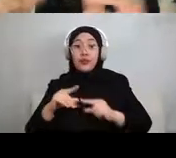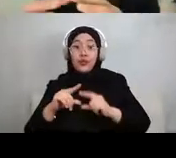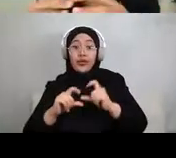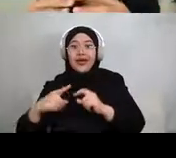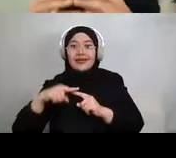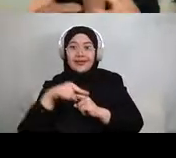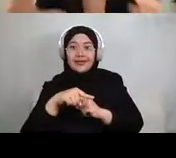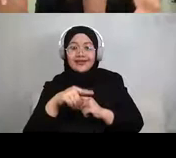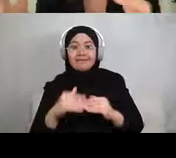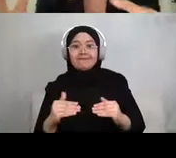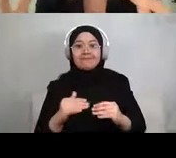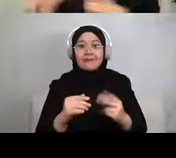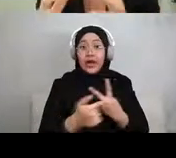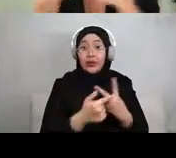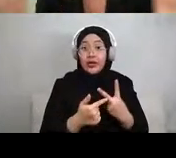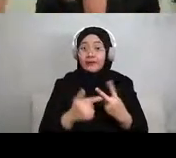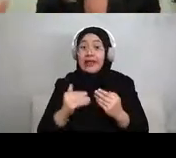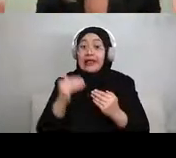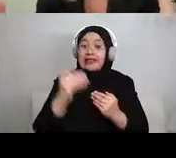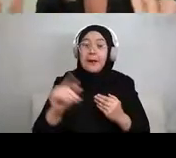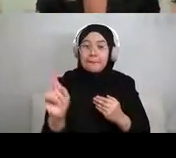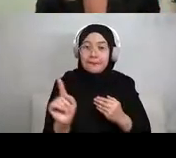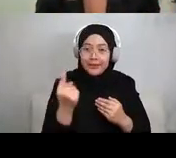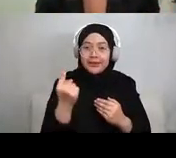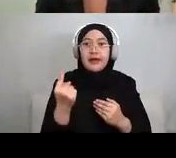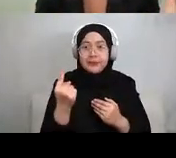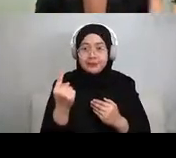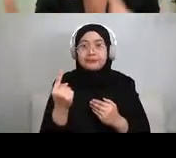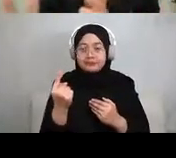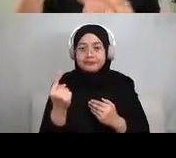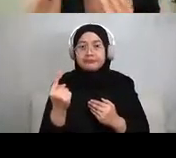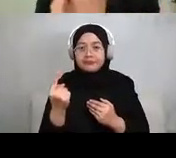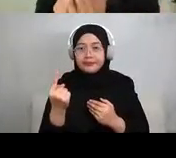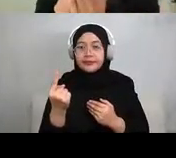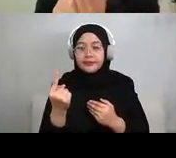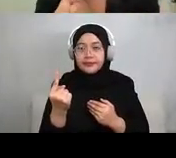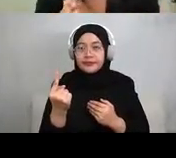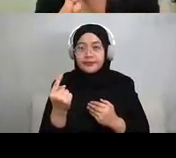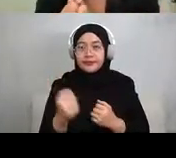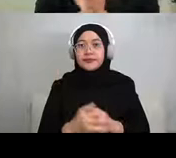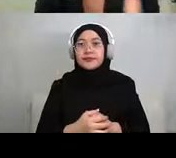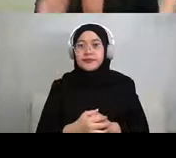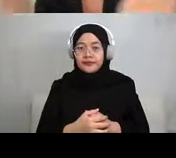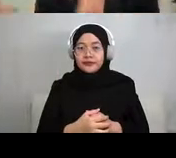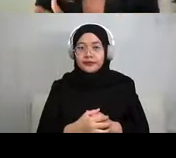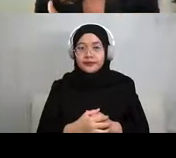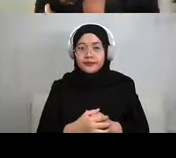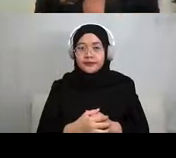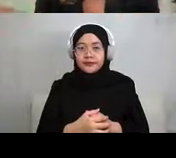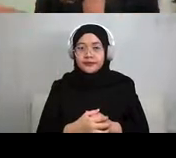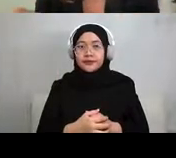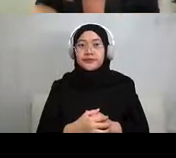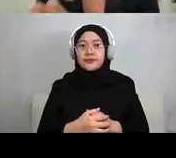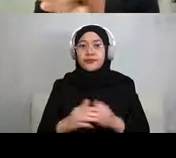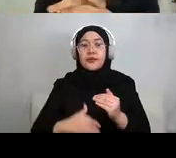way, without many changes or institutional changes. But this model has many